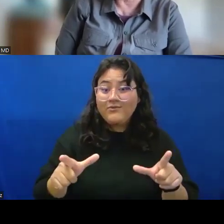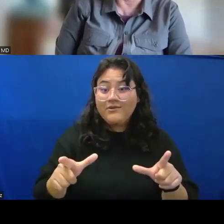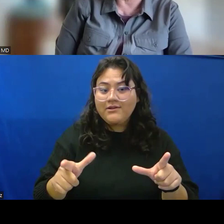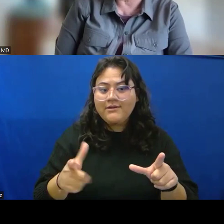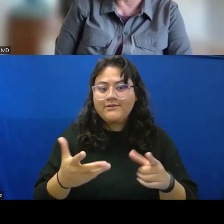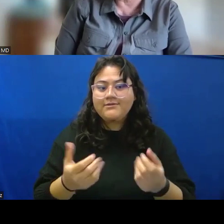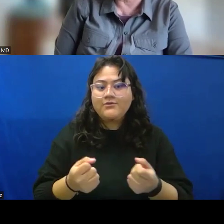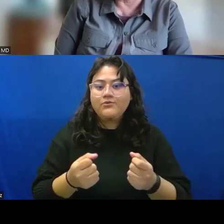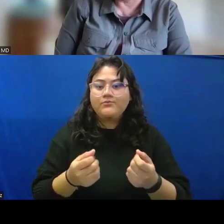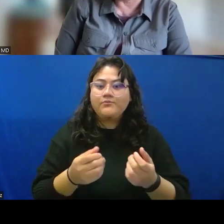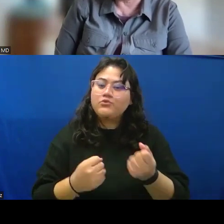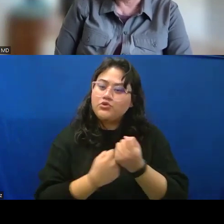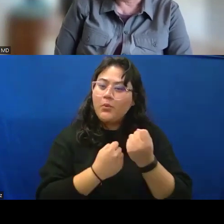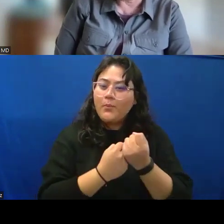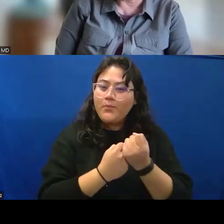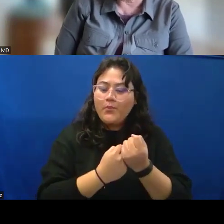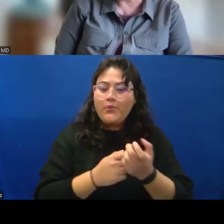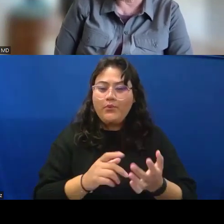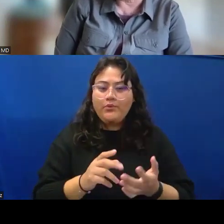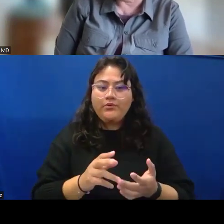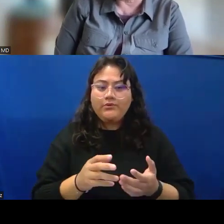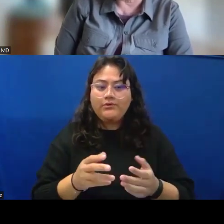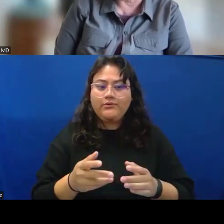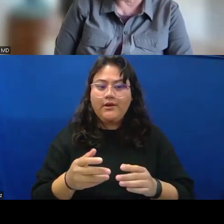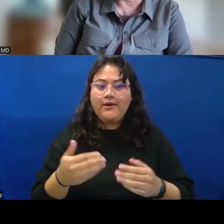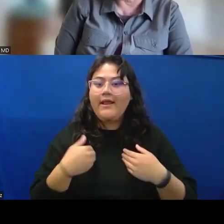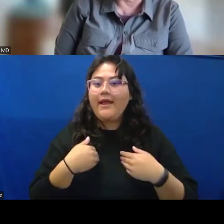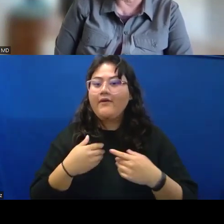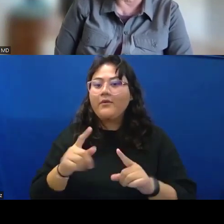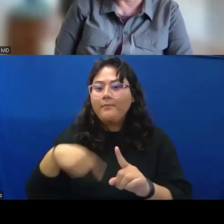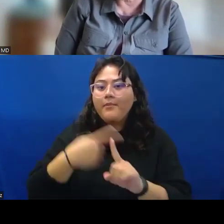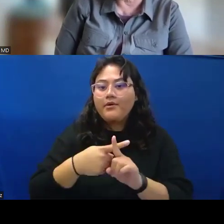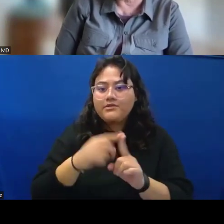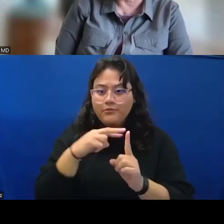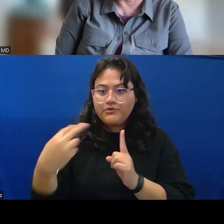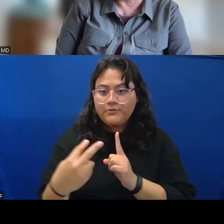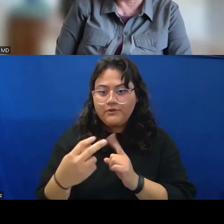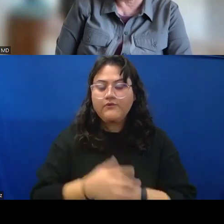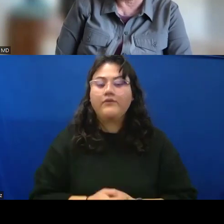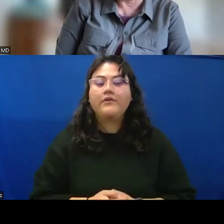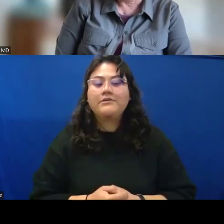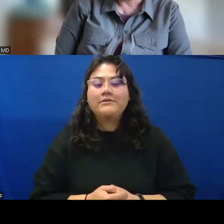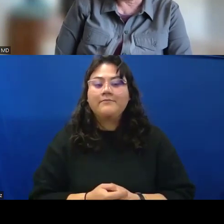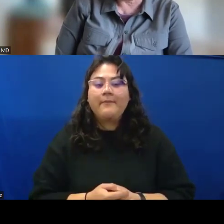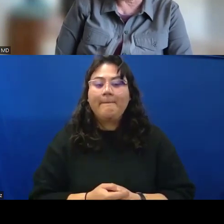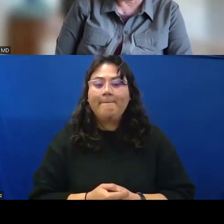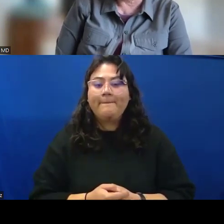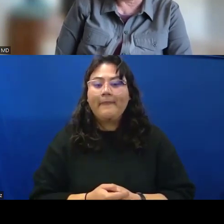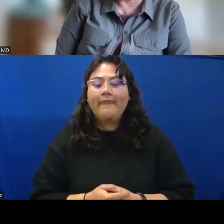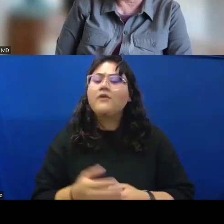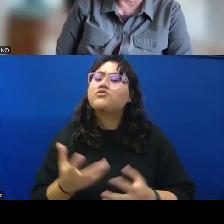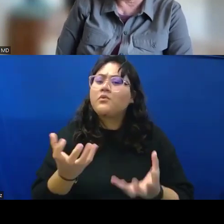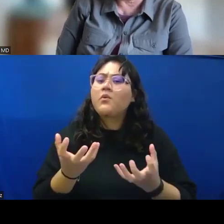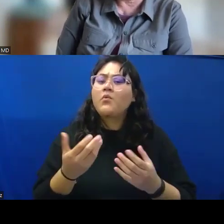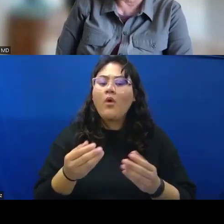for potential legal pitfalls. And it helps us strike a balance between stating best practice based on the evidence, but also